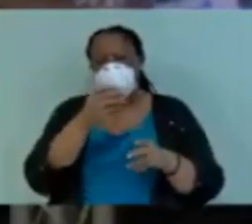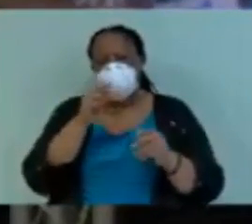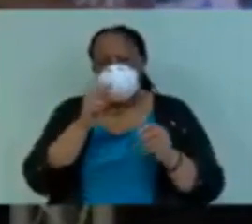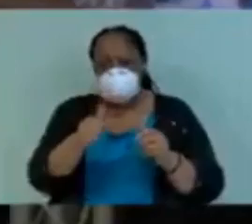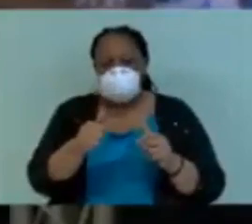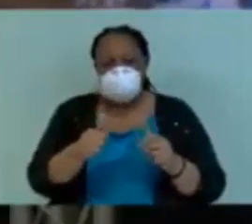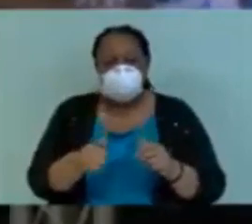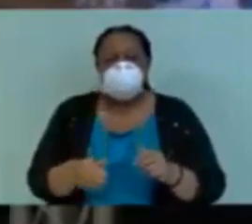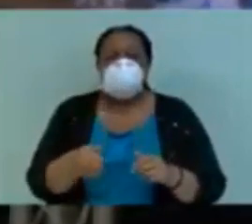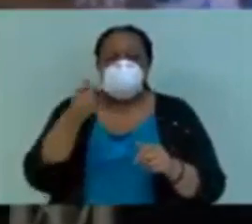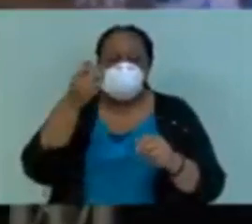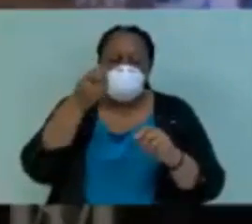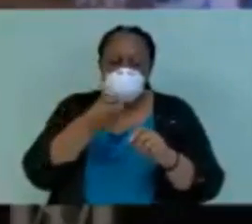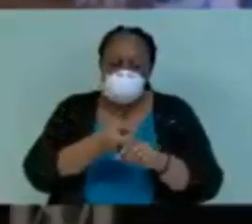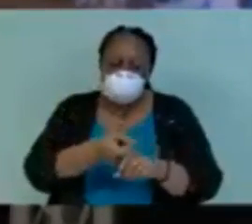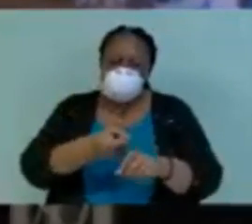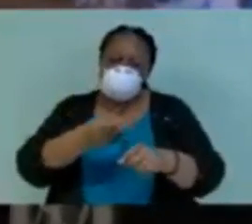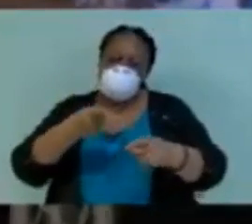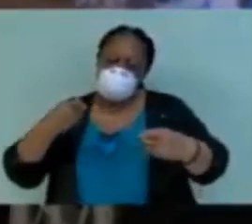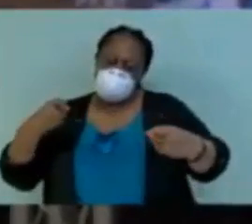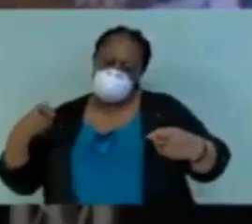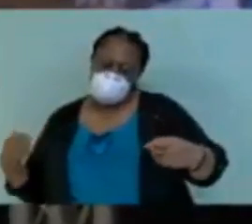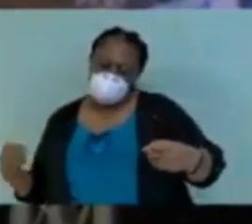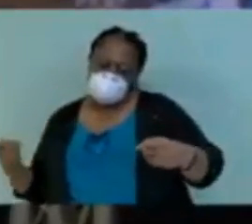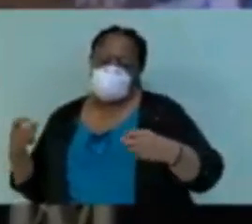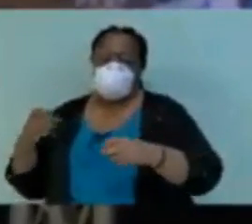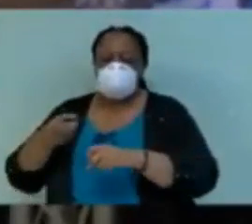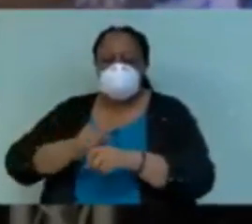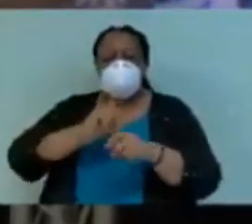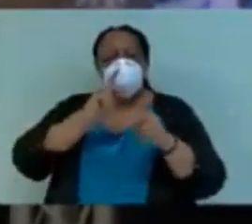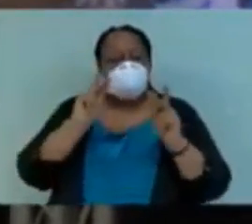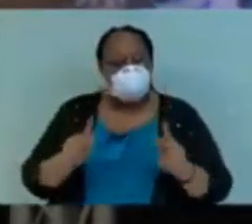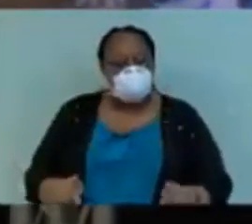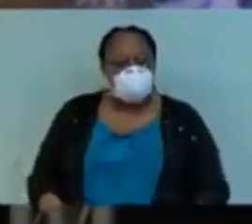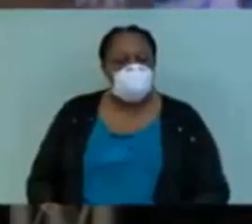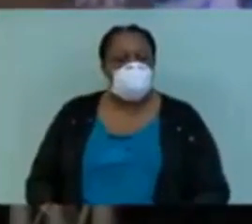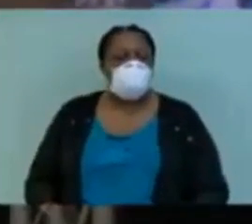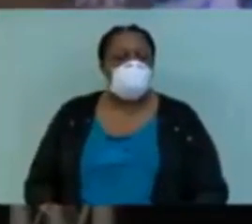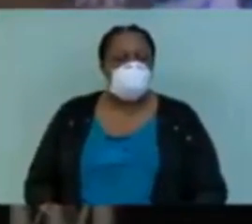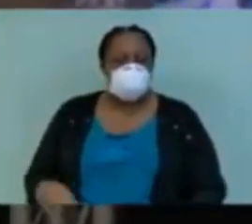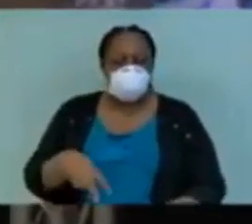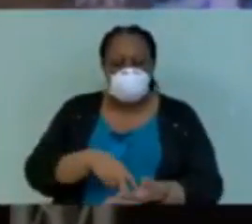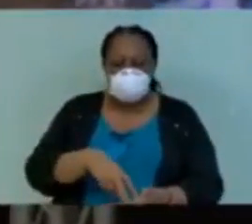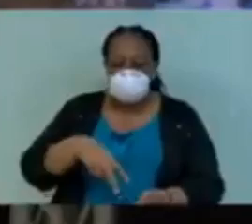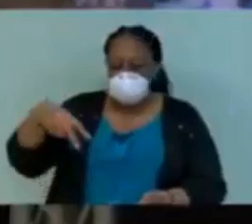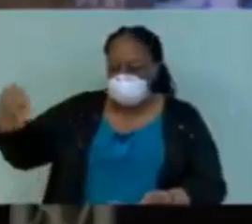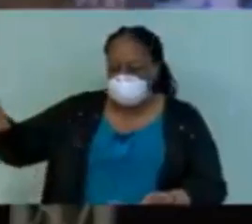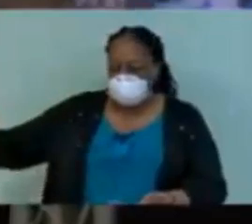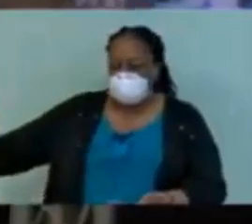go at least 3 feet. And so there are two things that you need to do when you go out